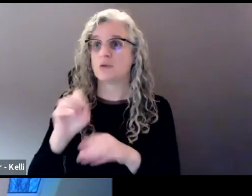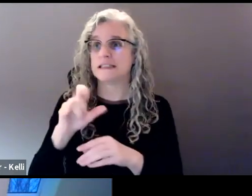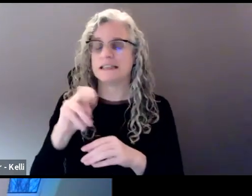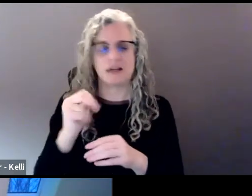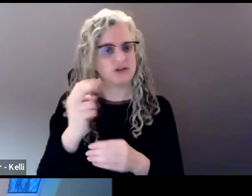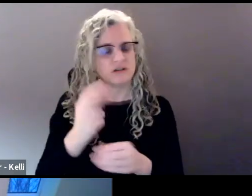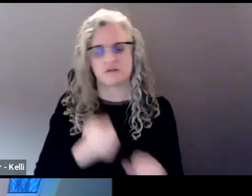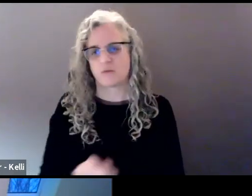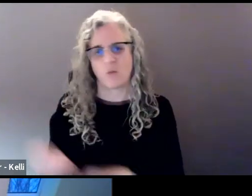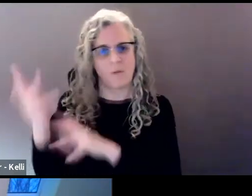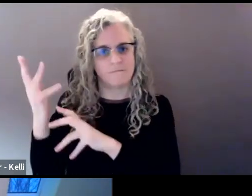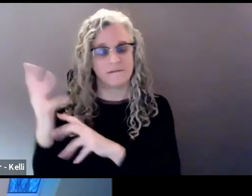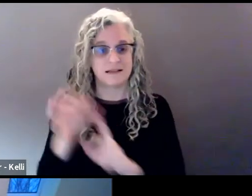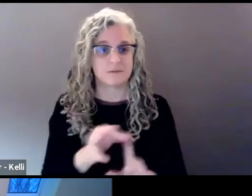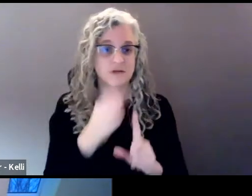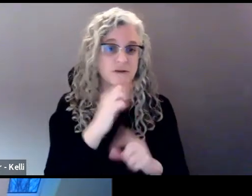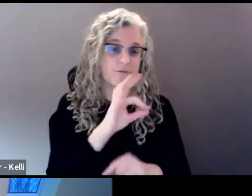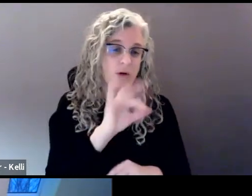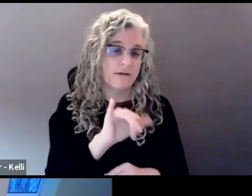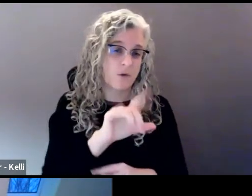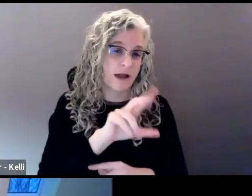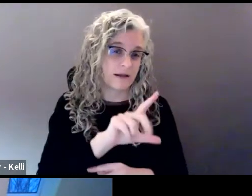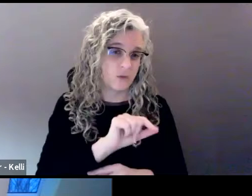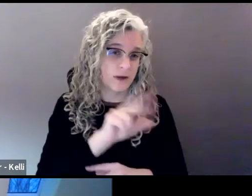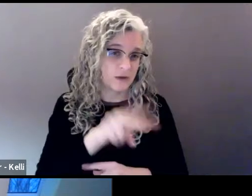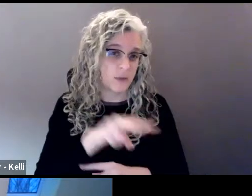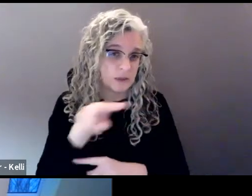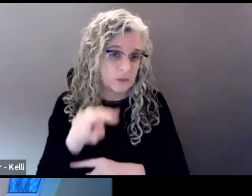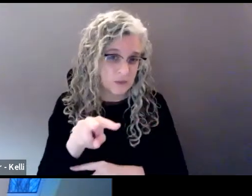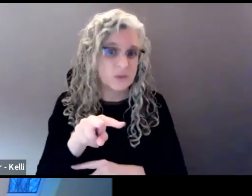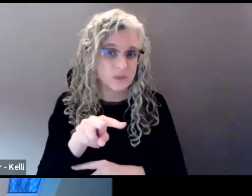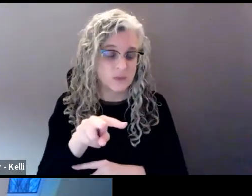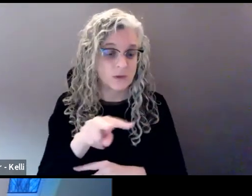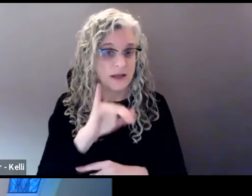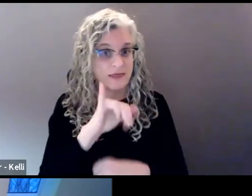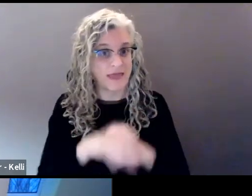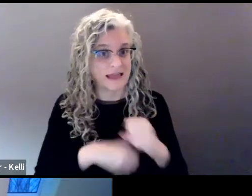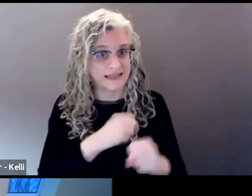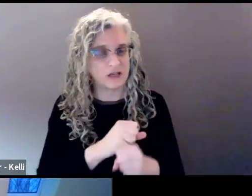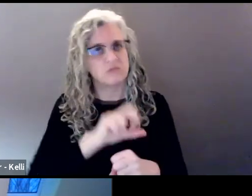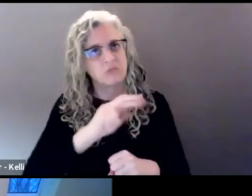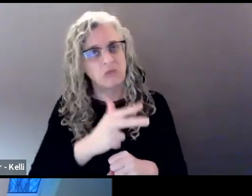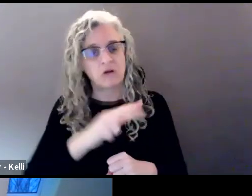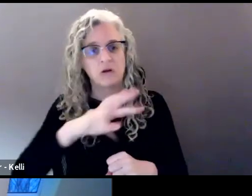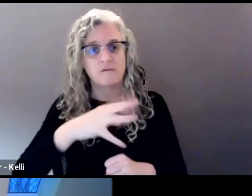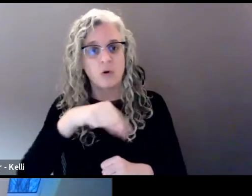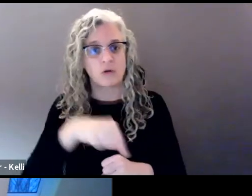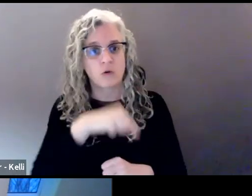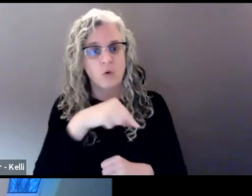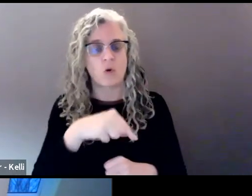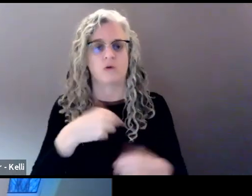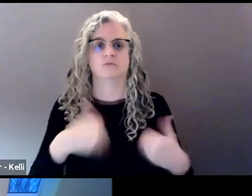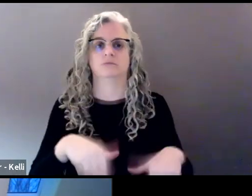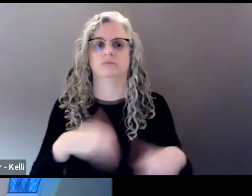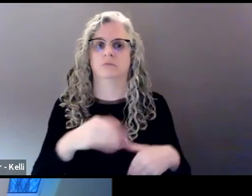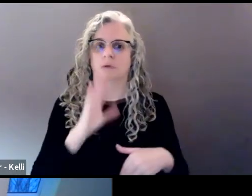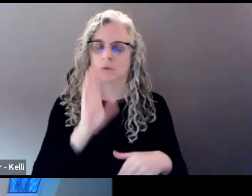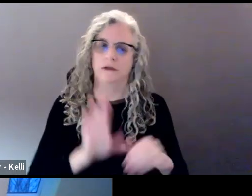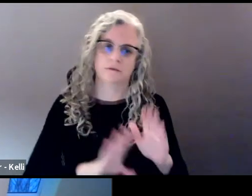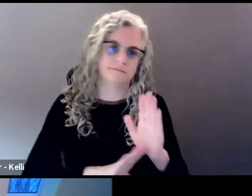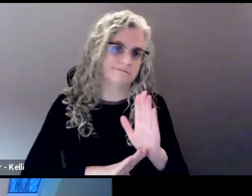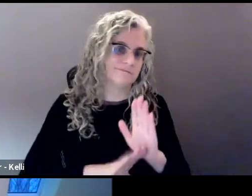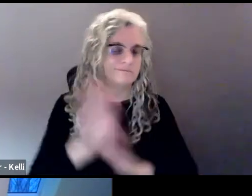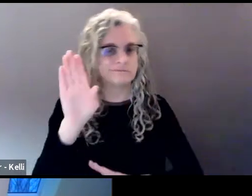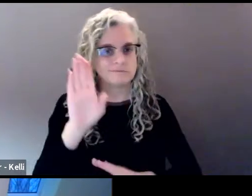of FY22, where it's expected that the third and fourth quarters is where we will really see a